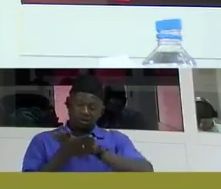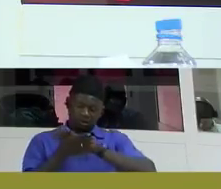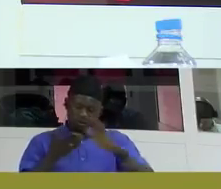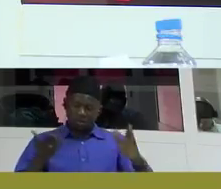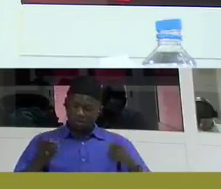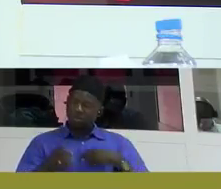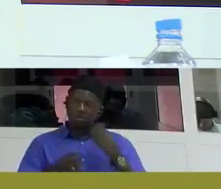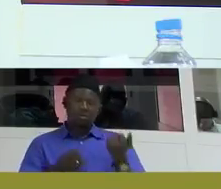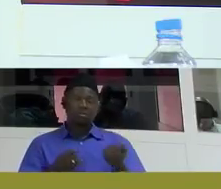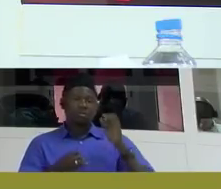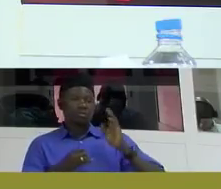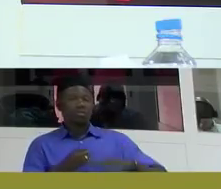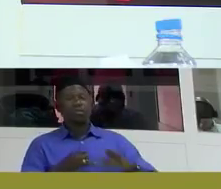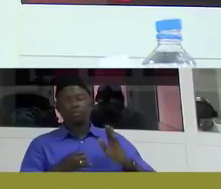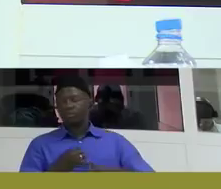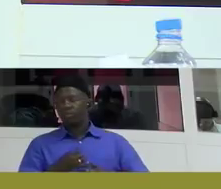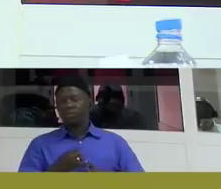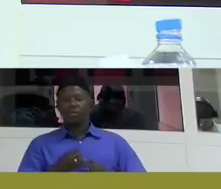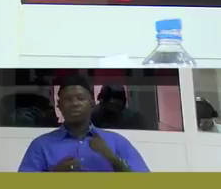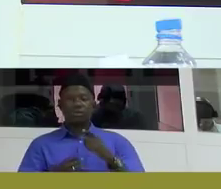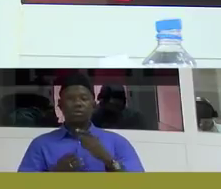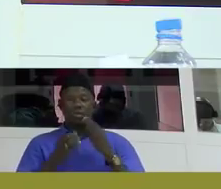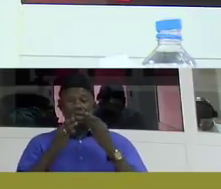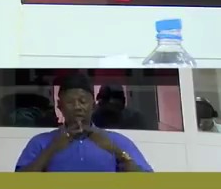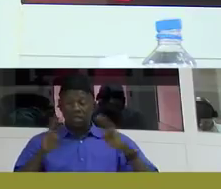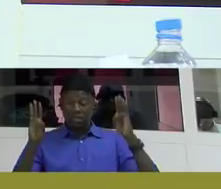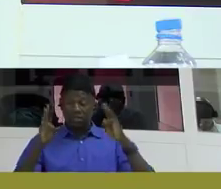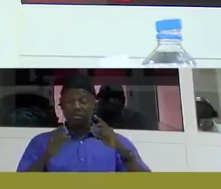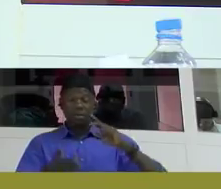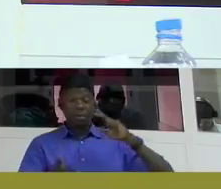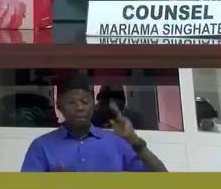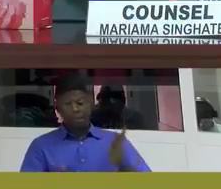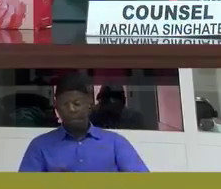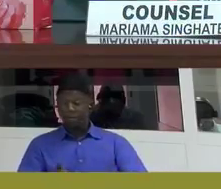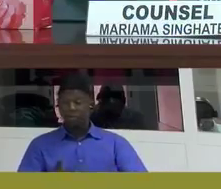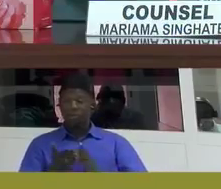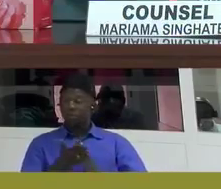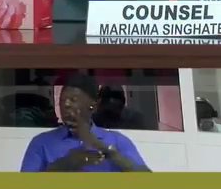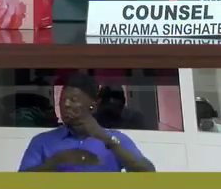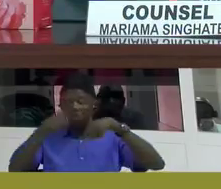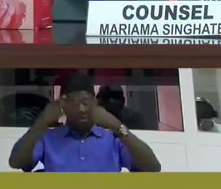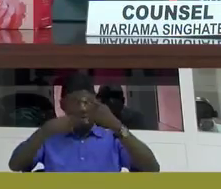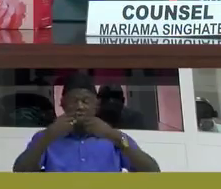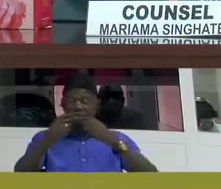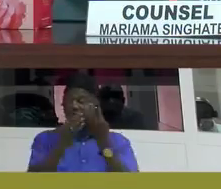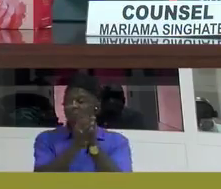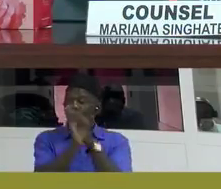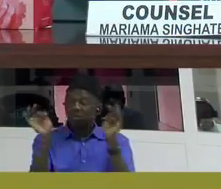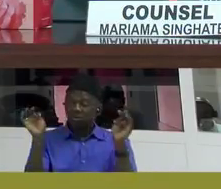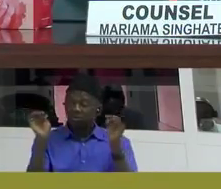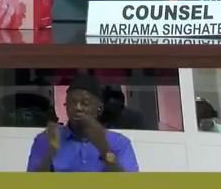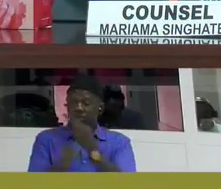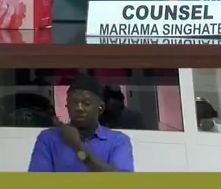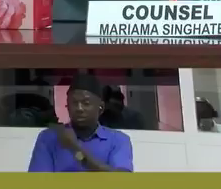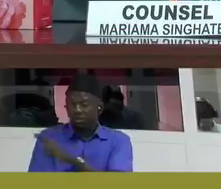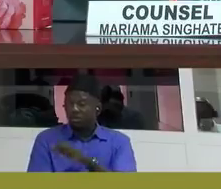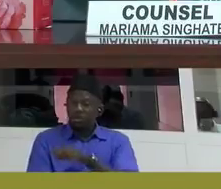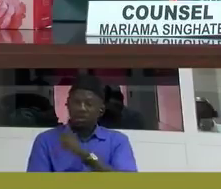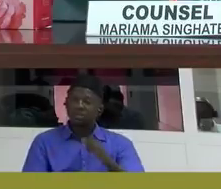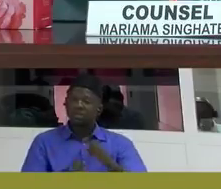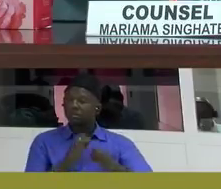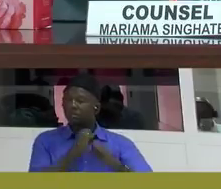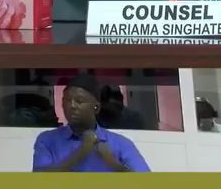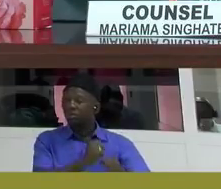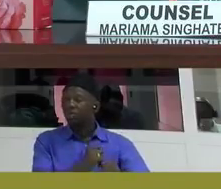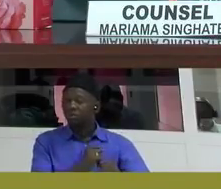and final. The declaration guarantees continuation of the freedom of religion and the culture